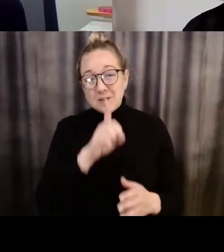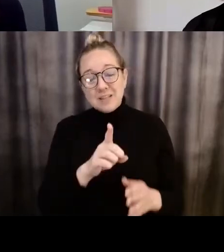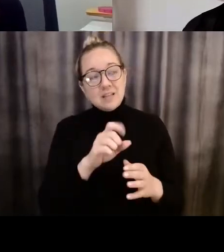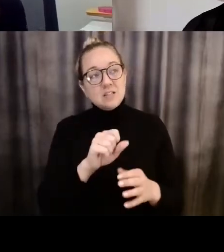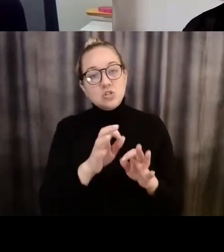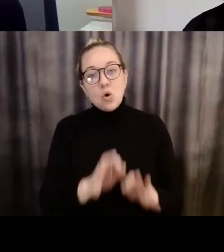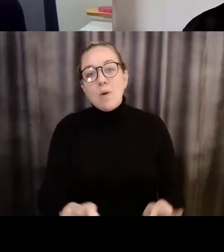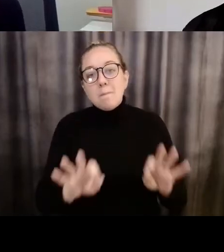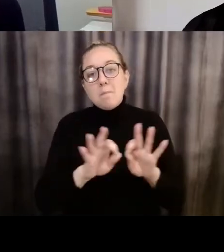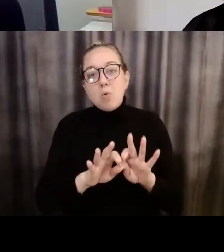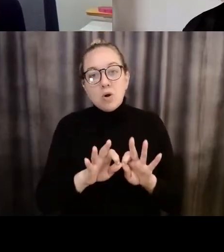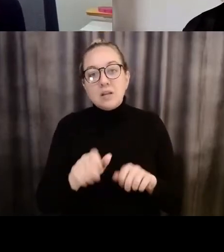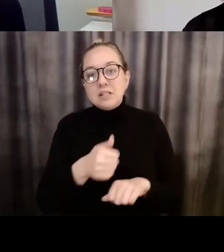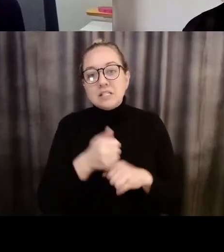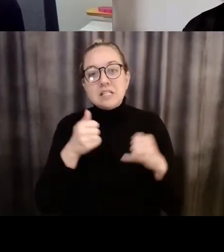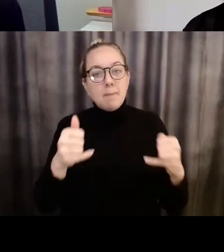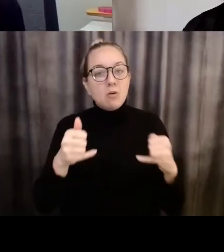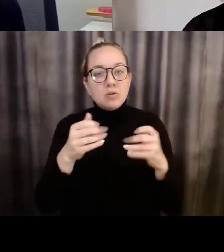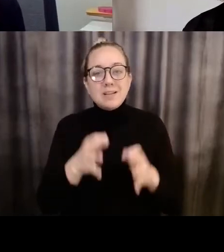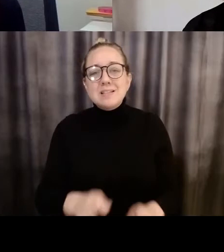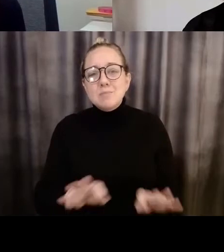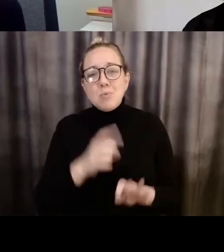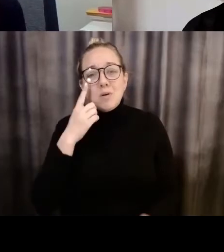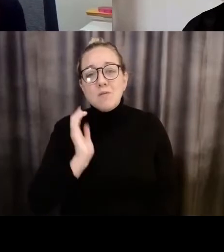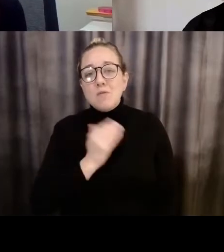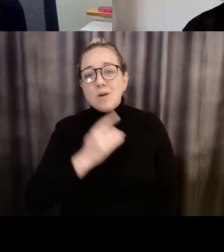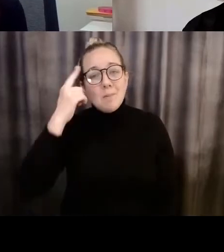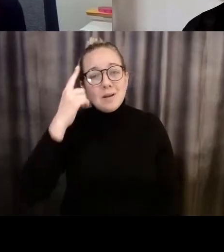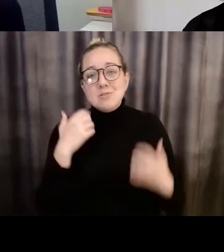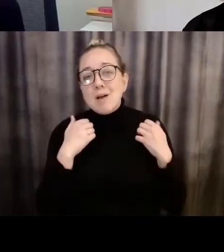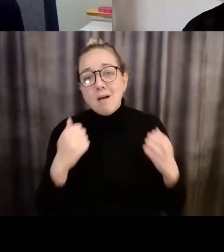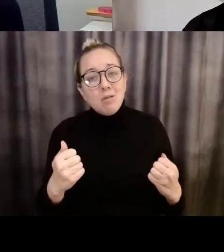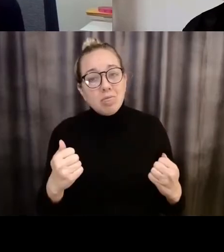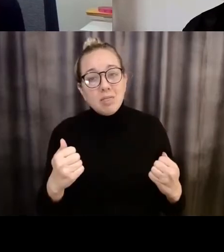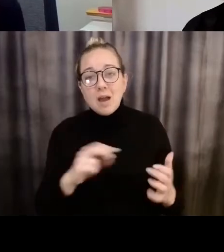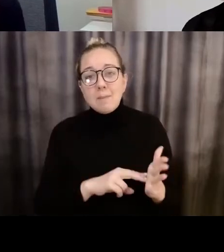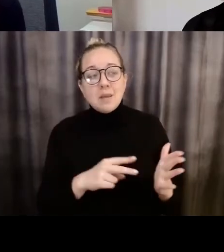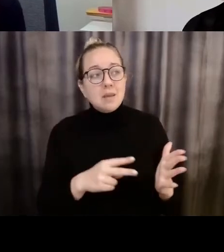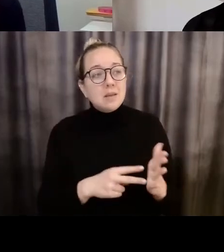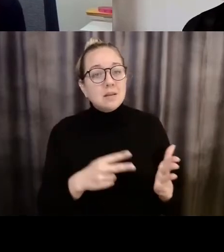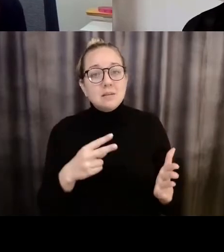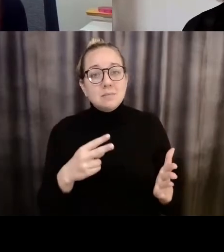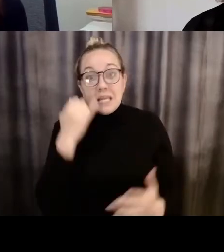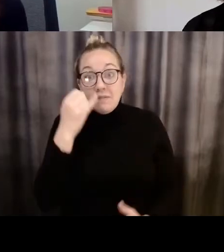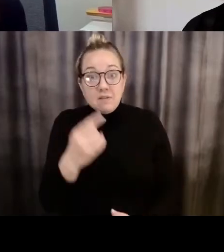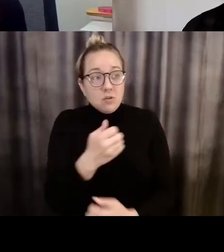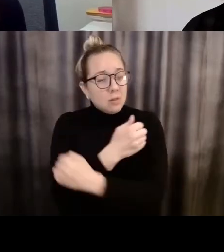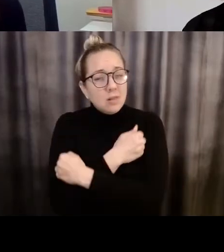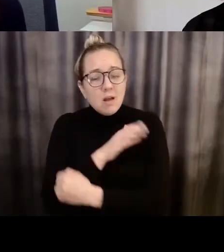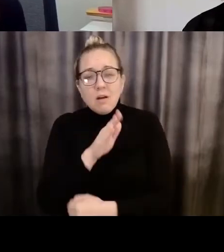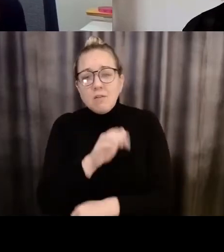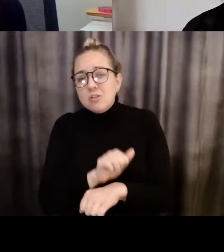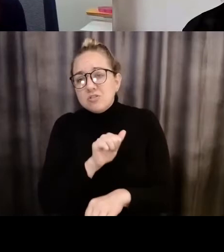set boundaries, even if we love our jobs, as many of us are fortunate enough to do. If we're checking